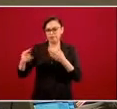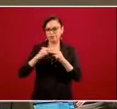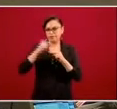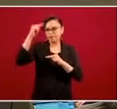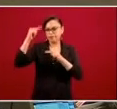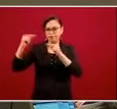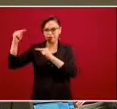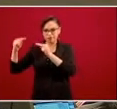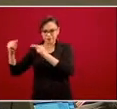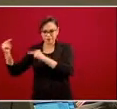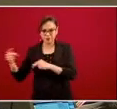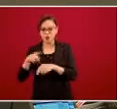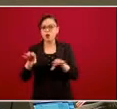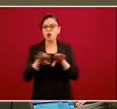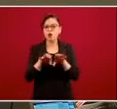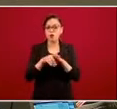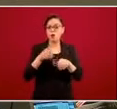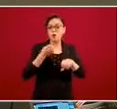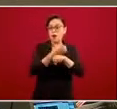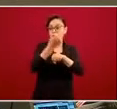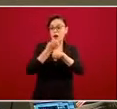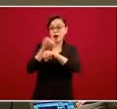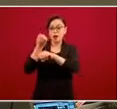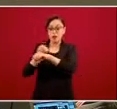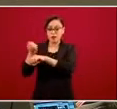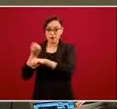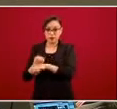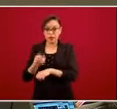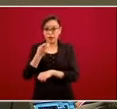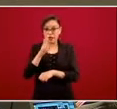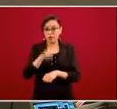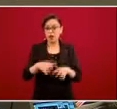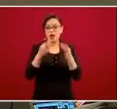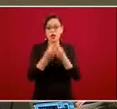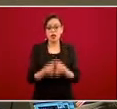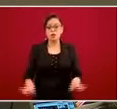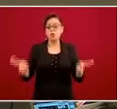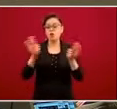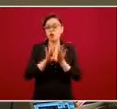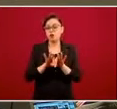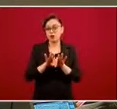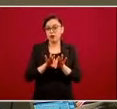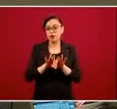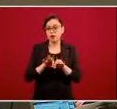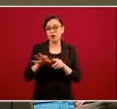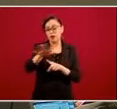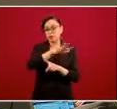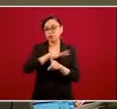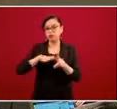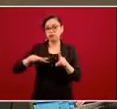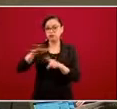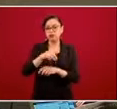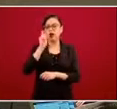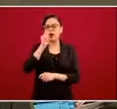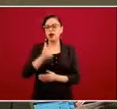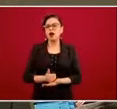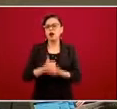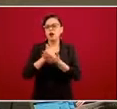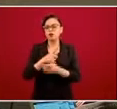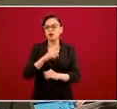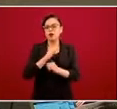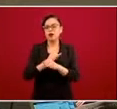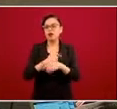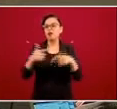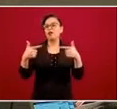mobility report per state. This is important. This is a community mobility